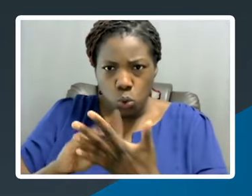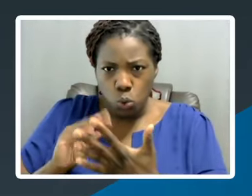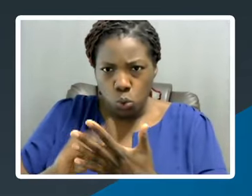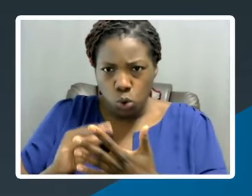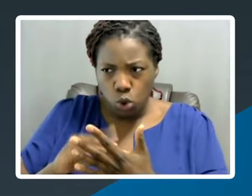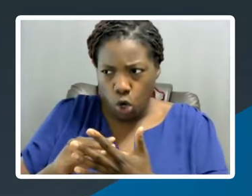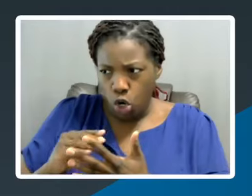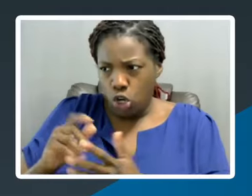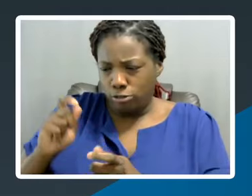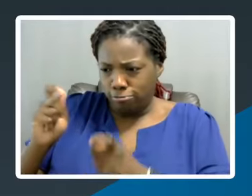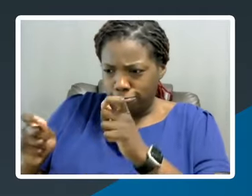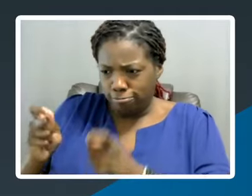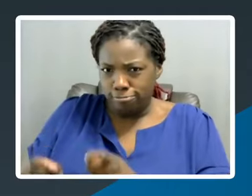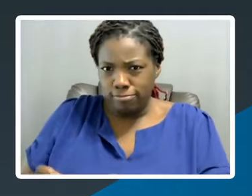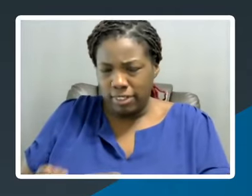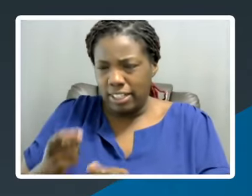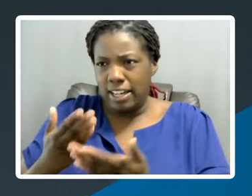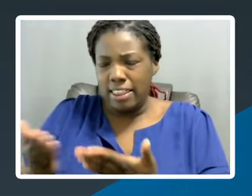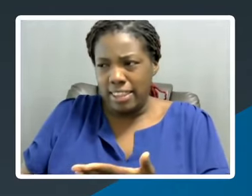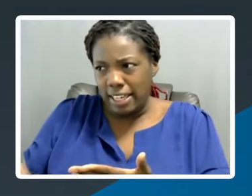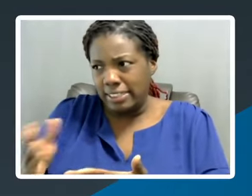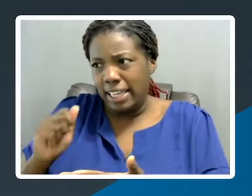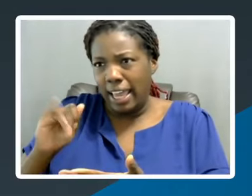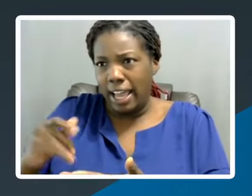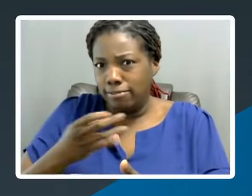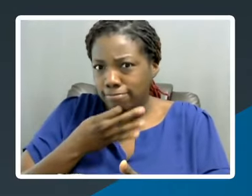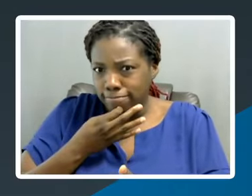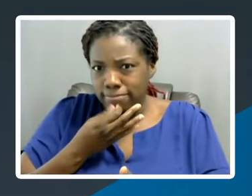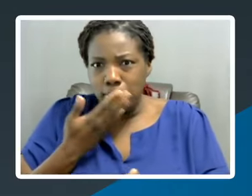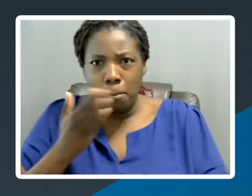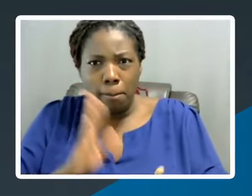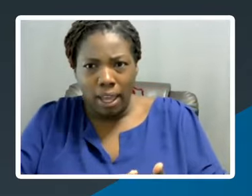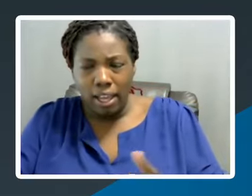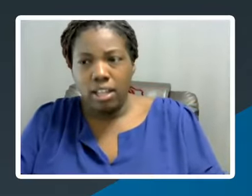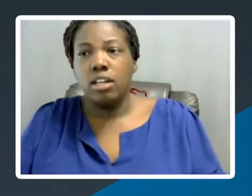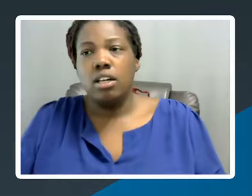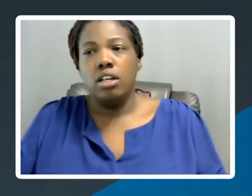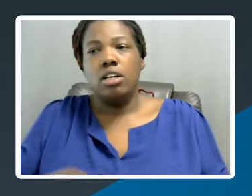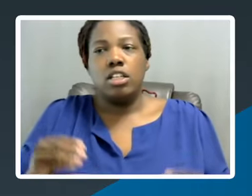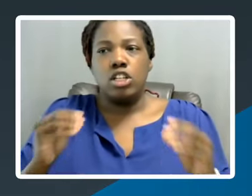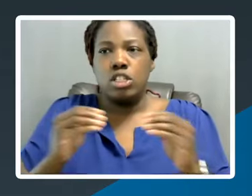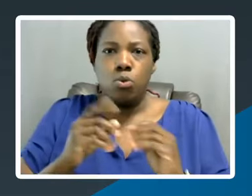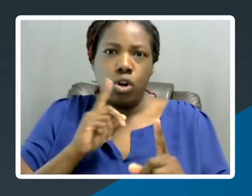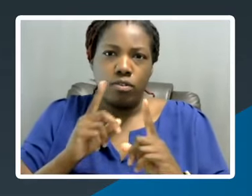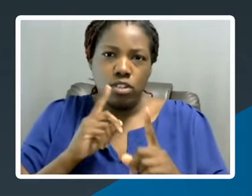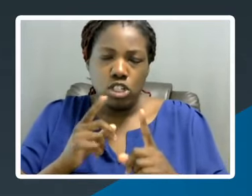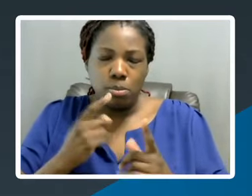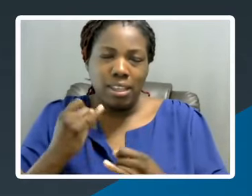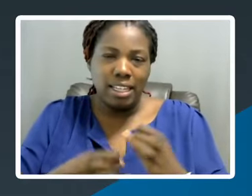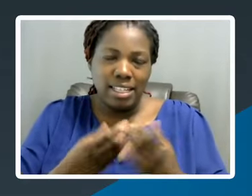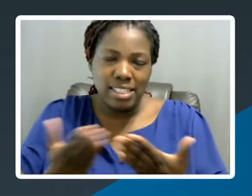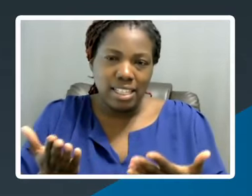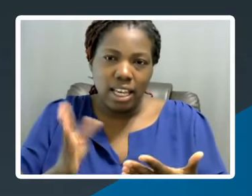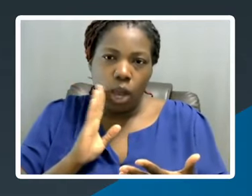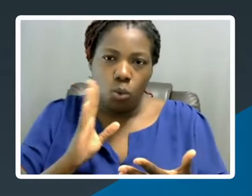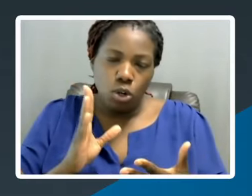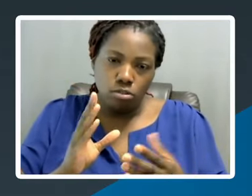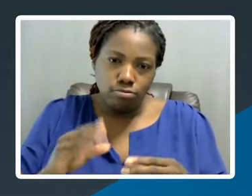what it's bad at. And last thing that I'll share, and again, this deserves much more conversation, but last thing that I'll share, which